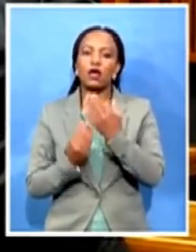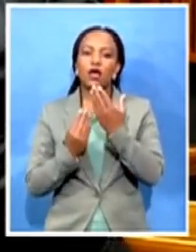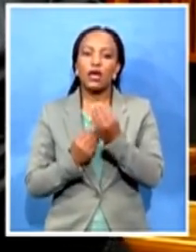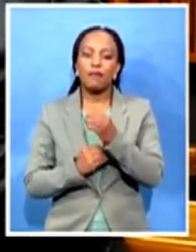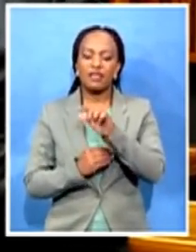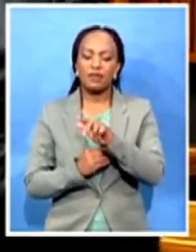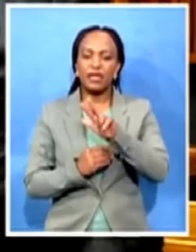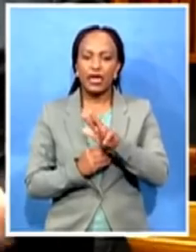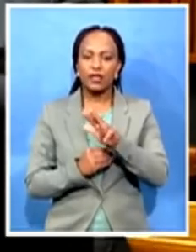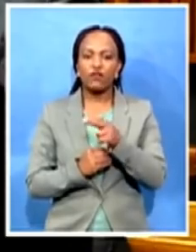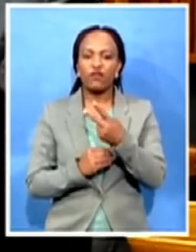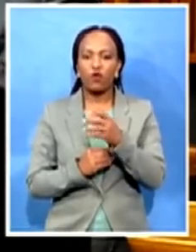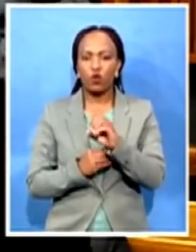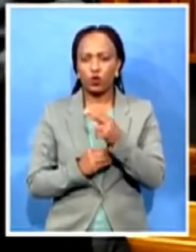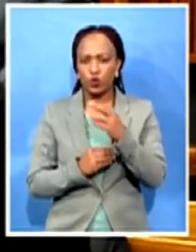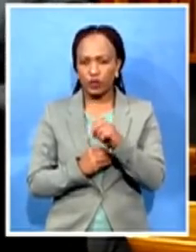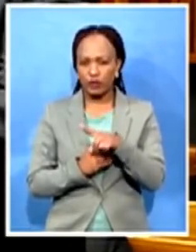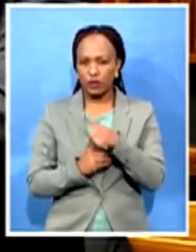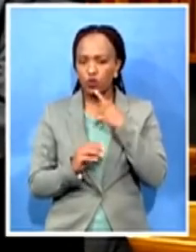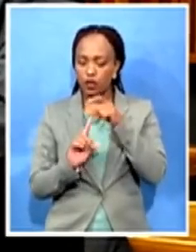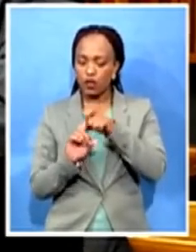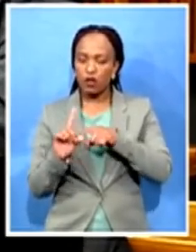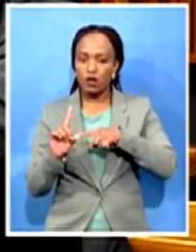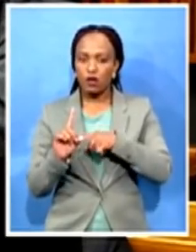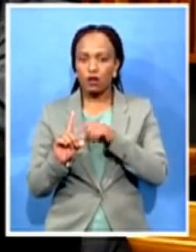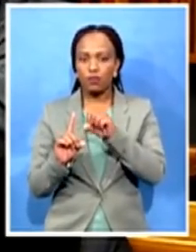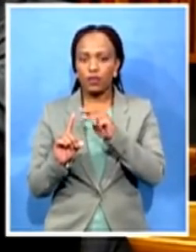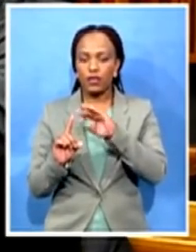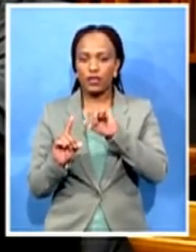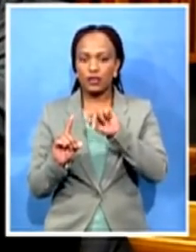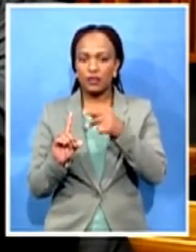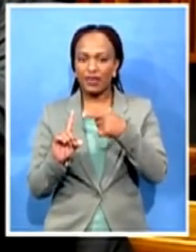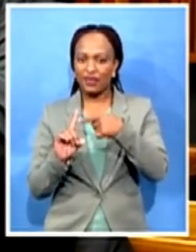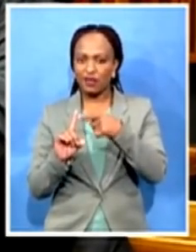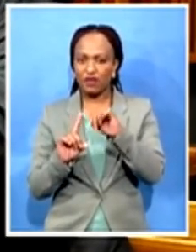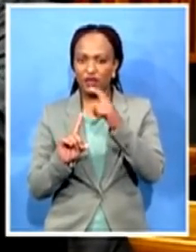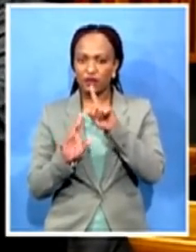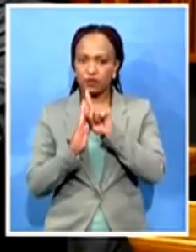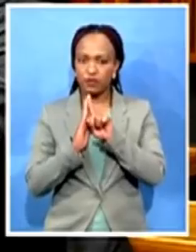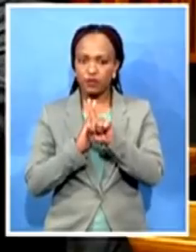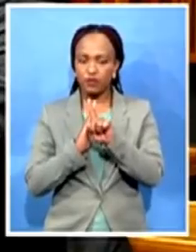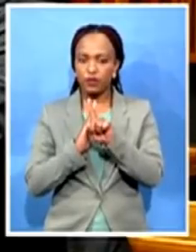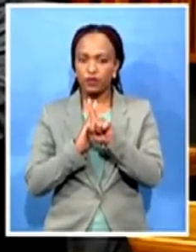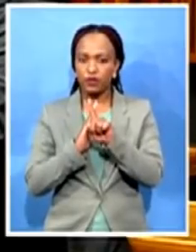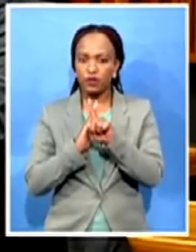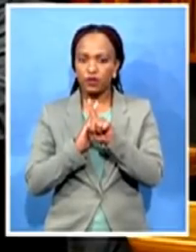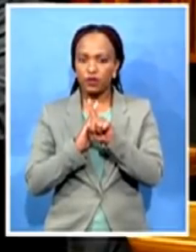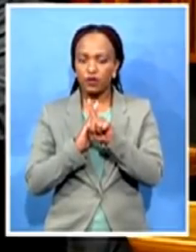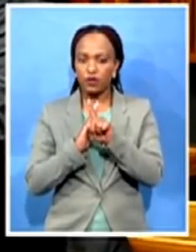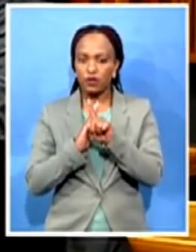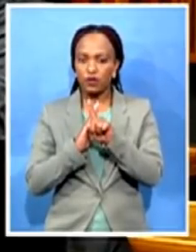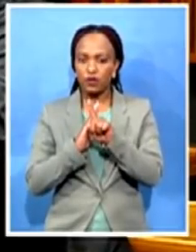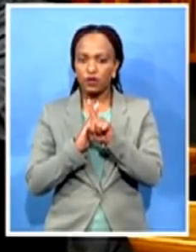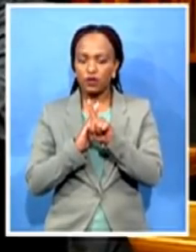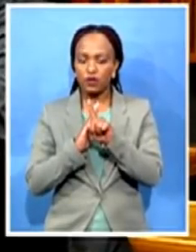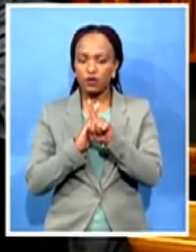Smith plus 2 others. There should be evidences as follows. The presiding officer is Mr. Vincent for the state